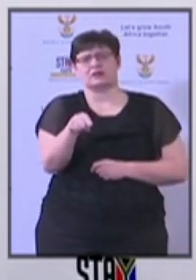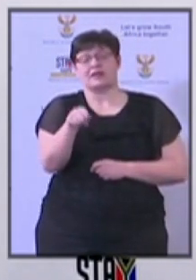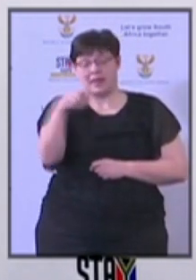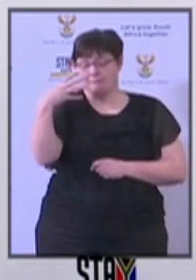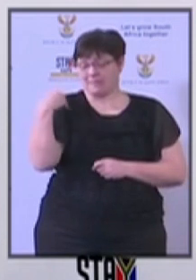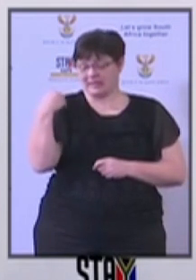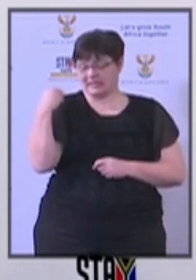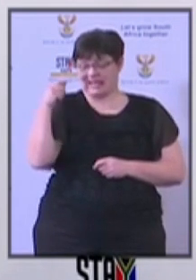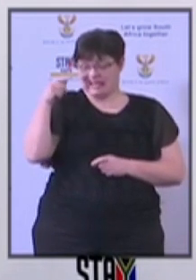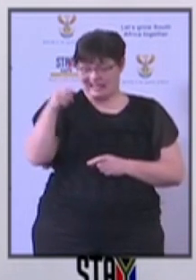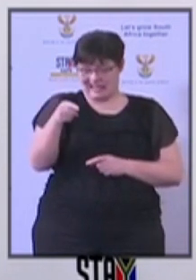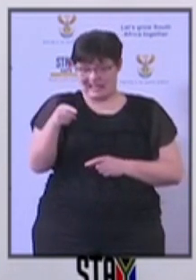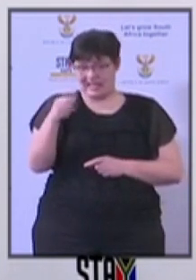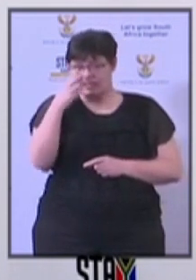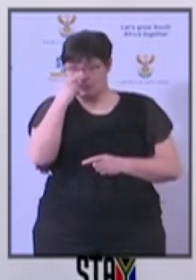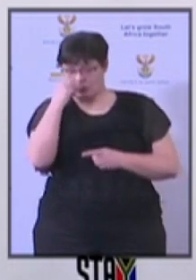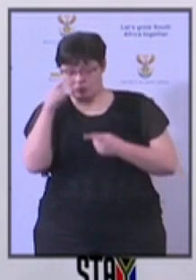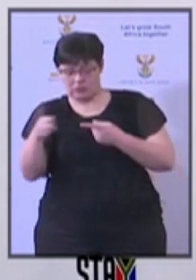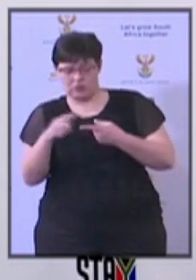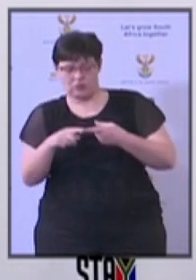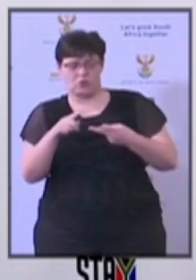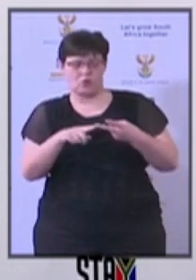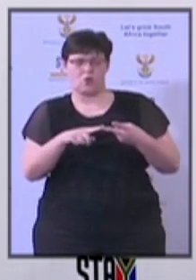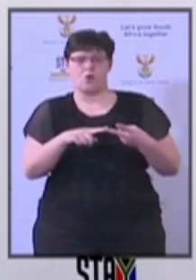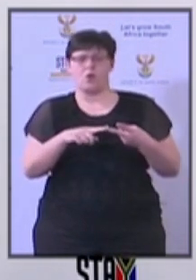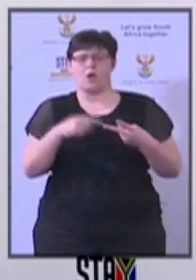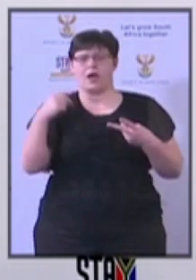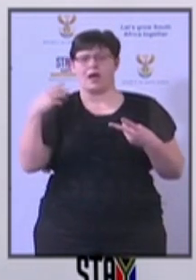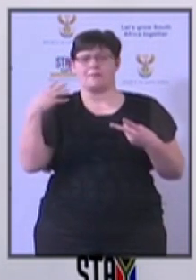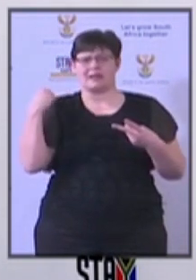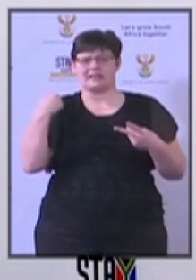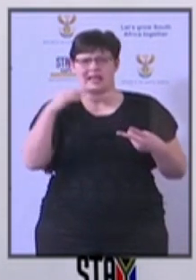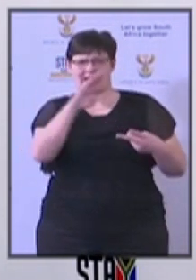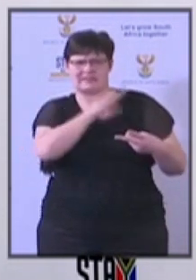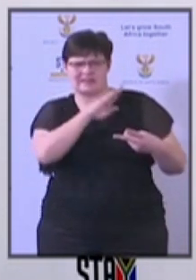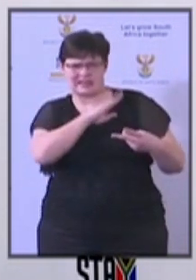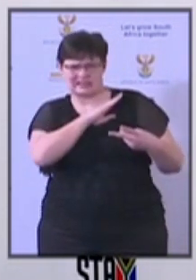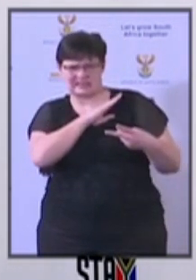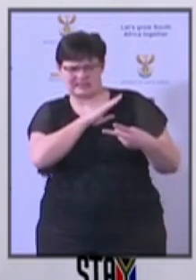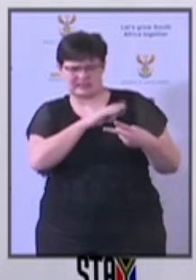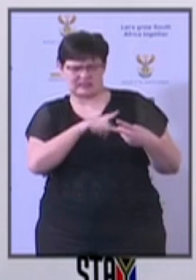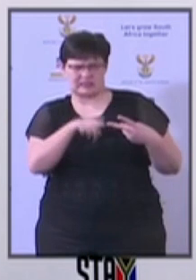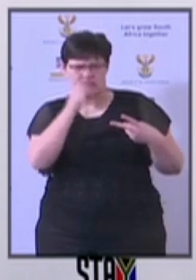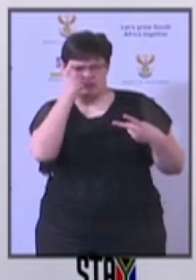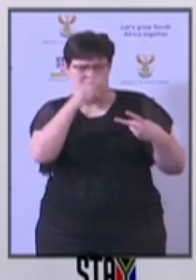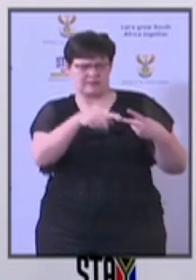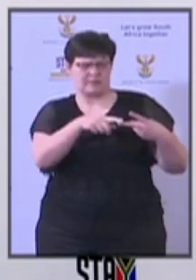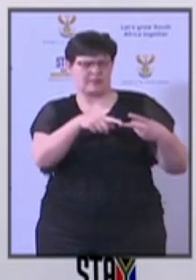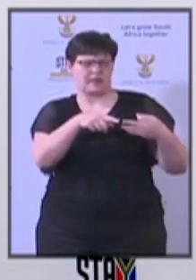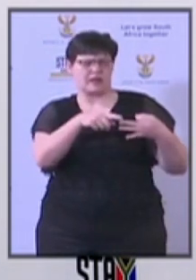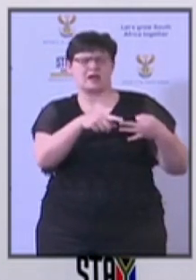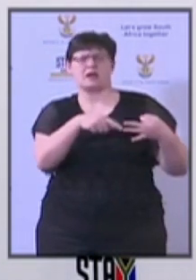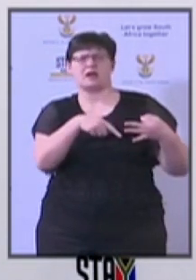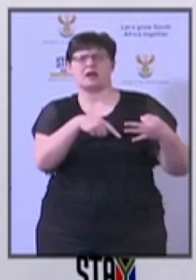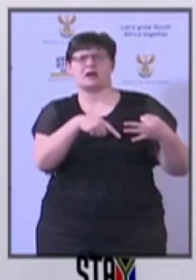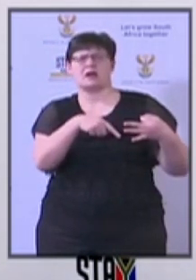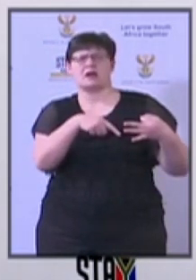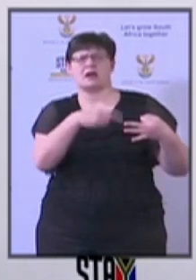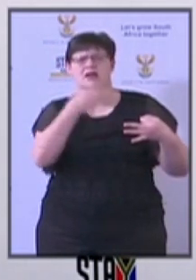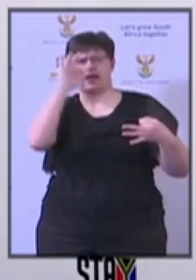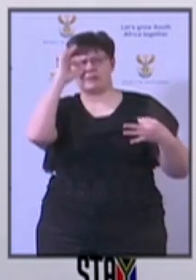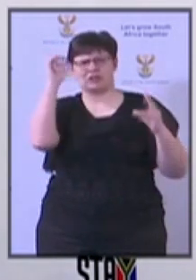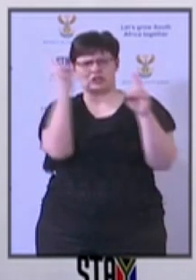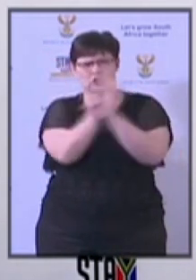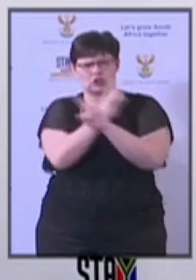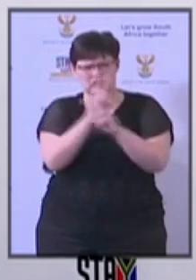DERCO, the Minister of Defense, the Minister of State Security,